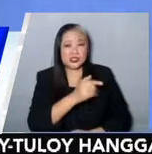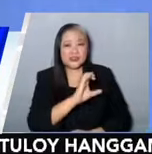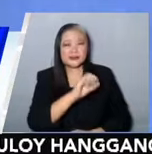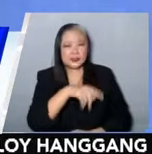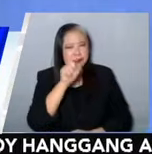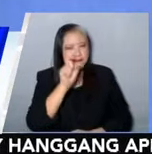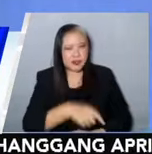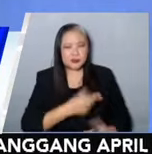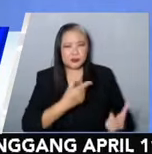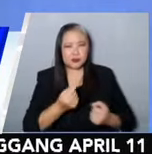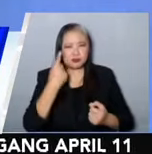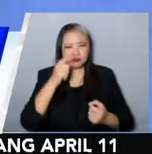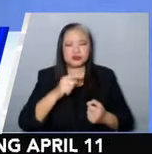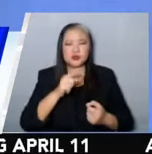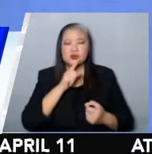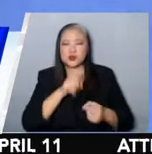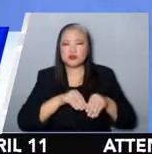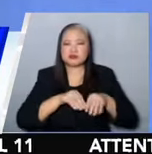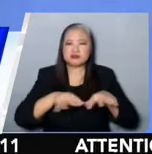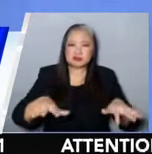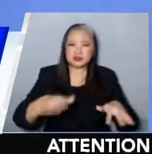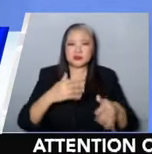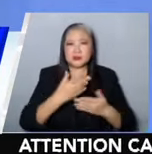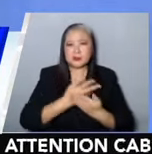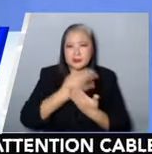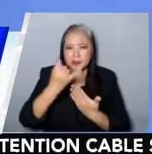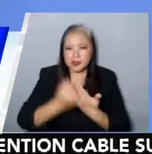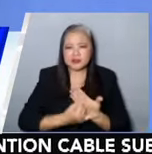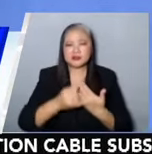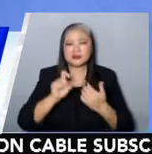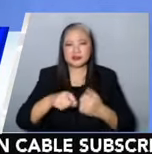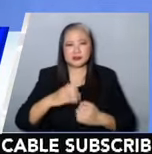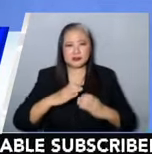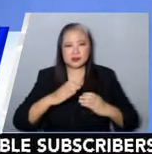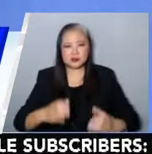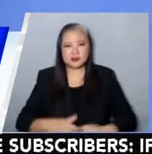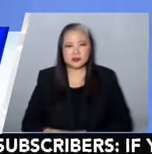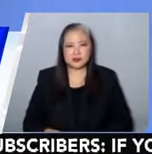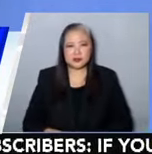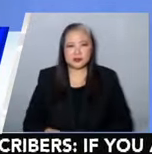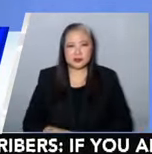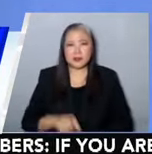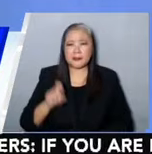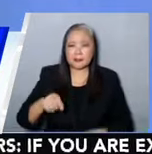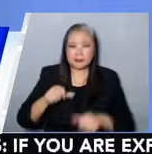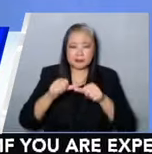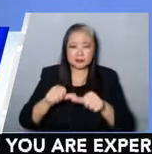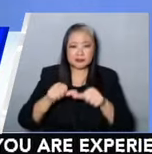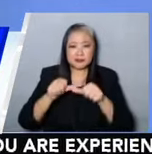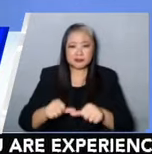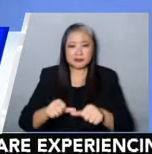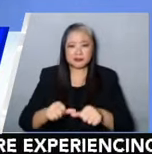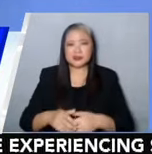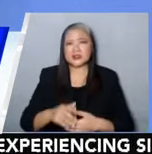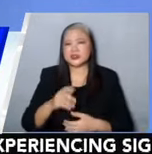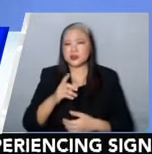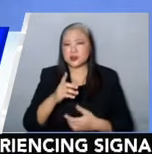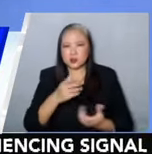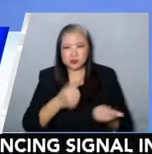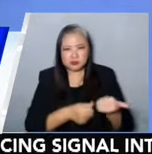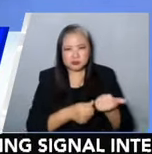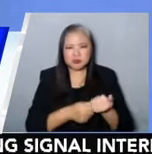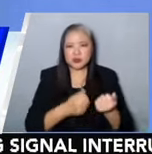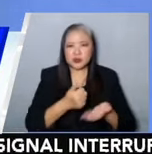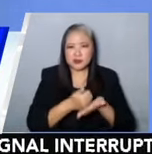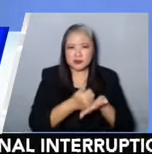commitments in a timely manner. Rest assured, the government will be continuously assisting you in this